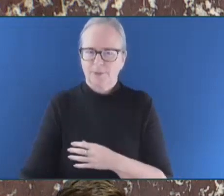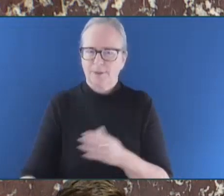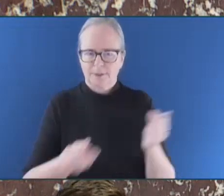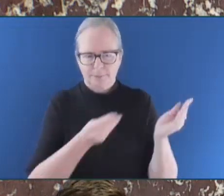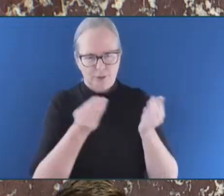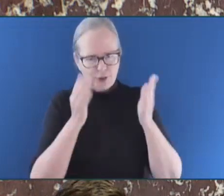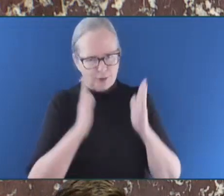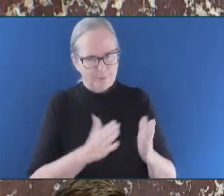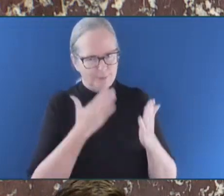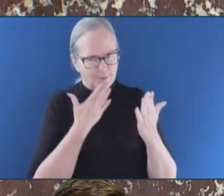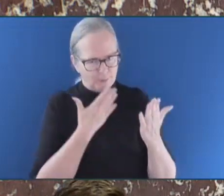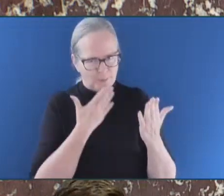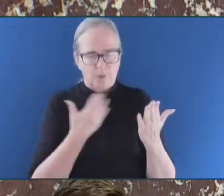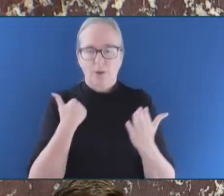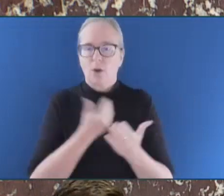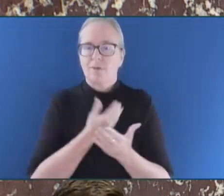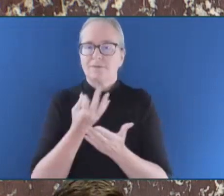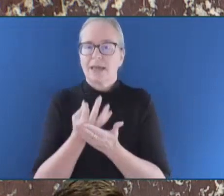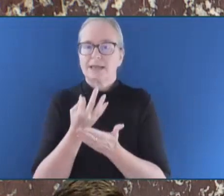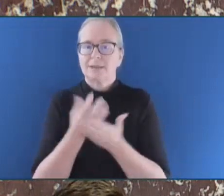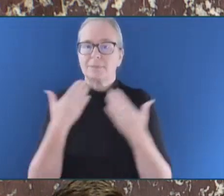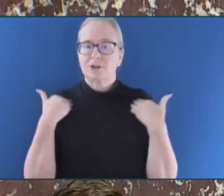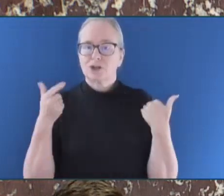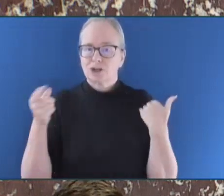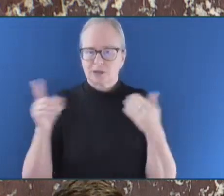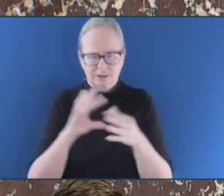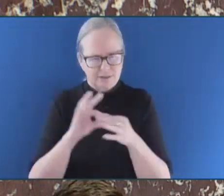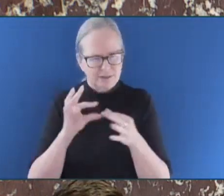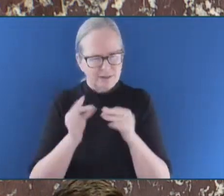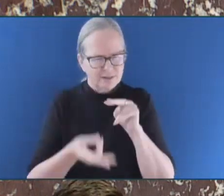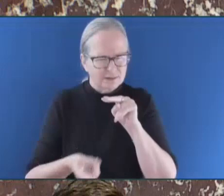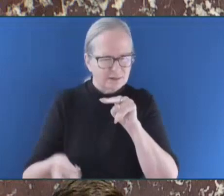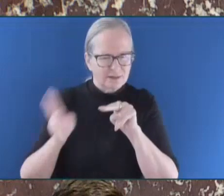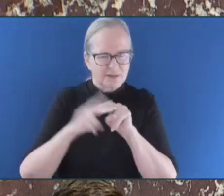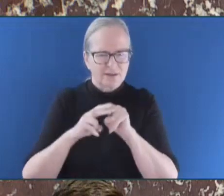people in British Columbia, that they should be thankful.